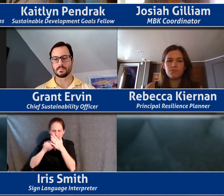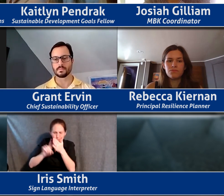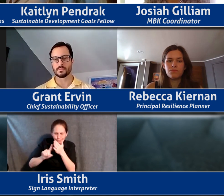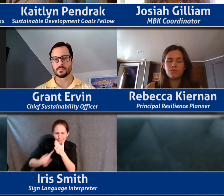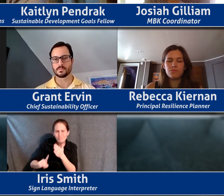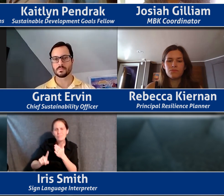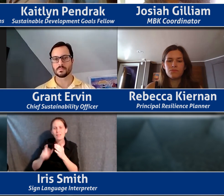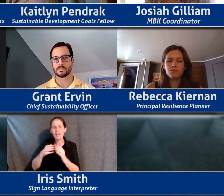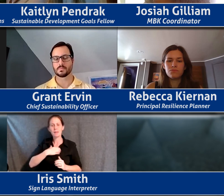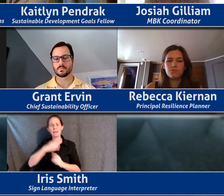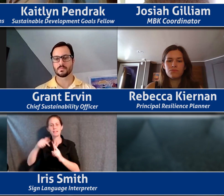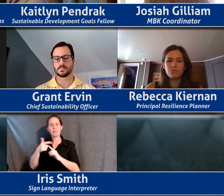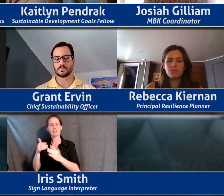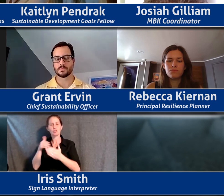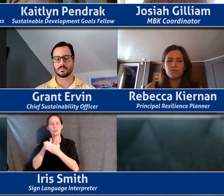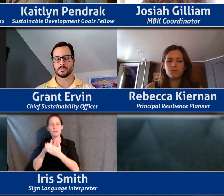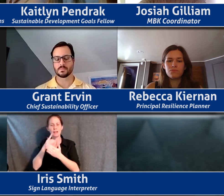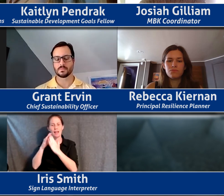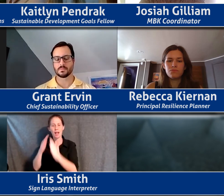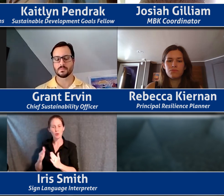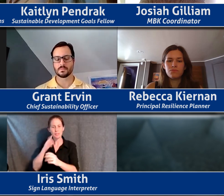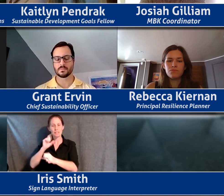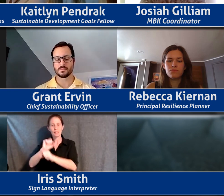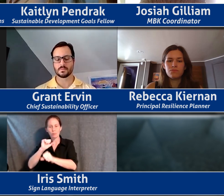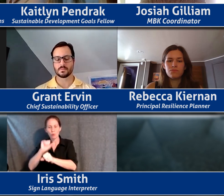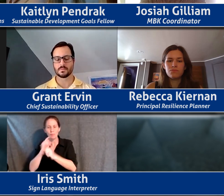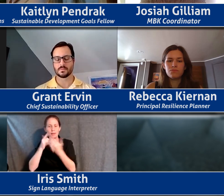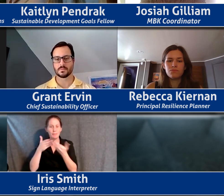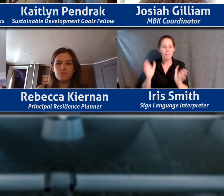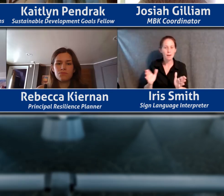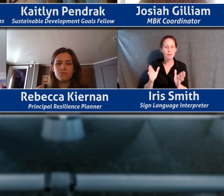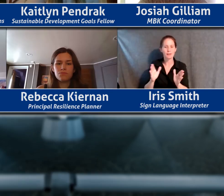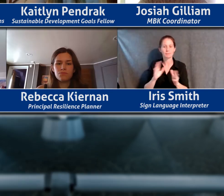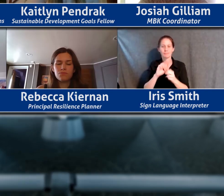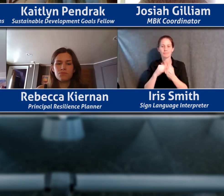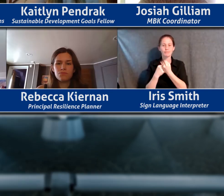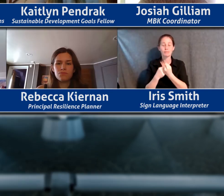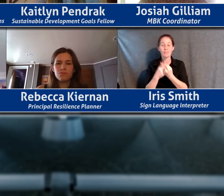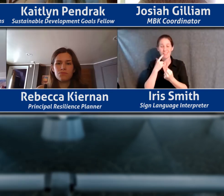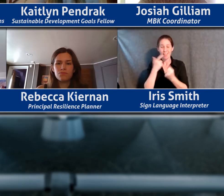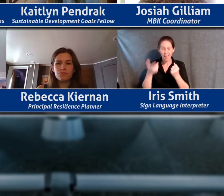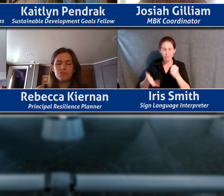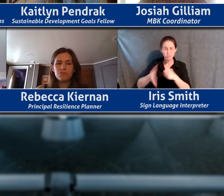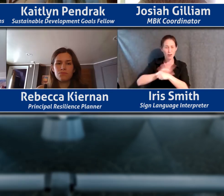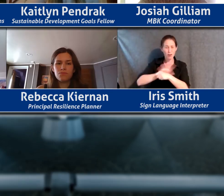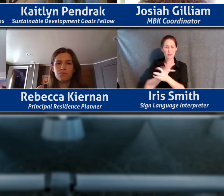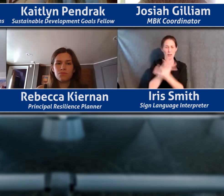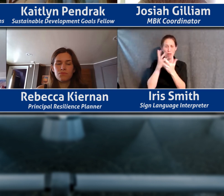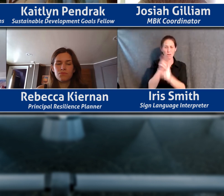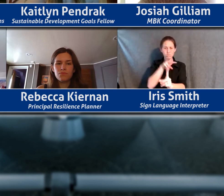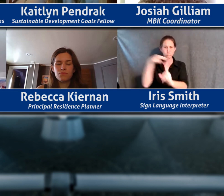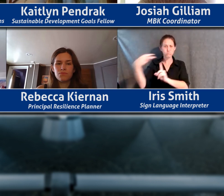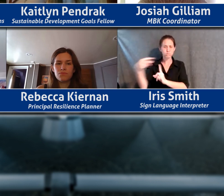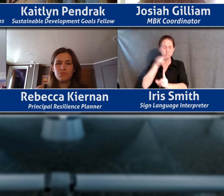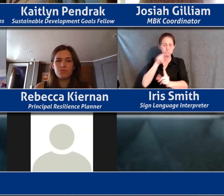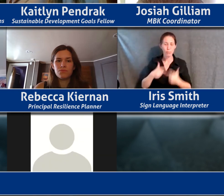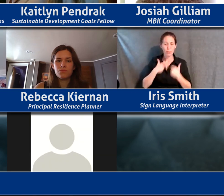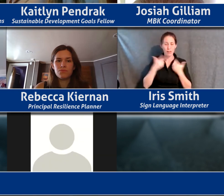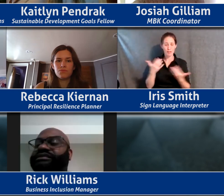discrimination in housing, employment, and public accommodations. As you can imagine, that covers a lot of aspects of life in Pittsburgh.